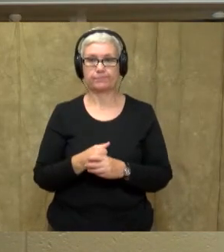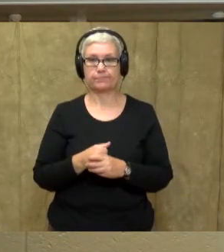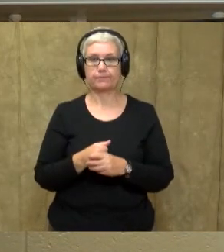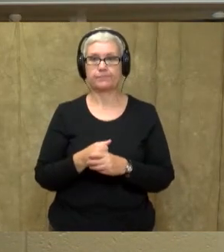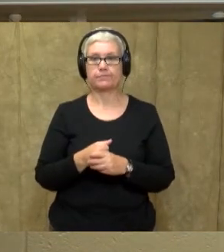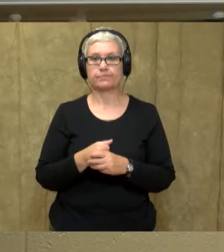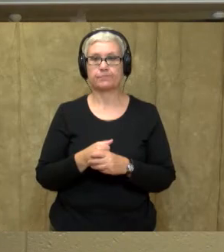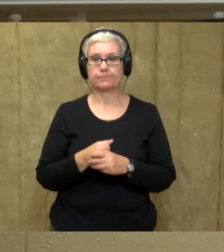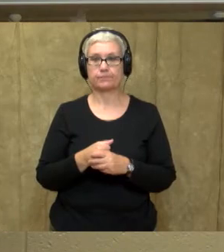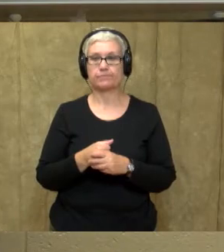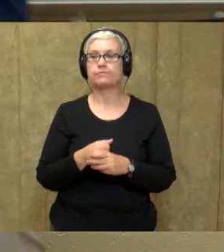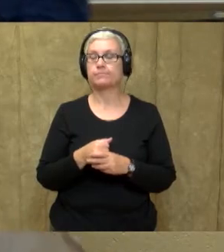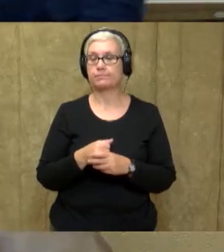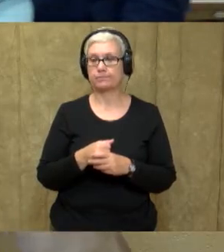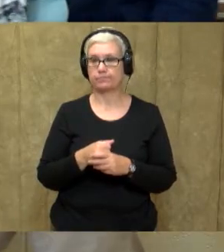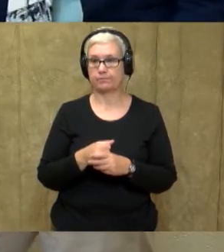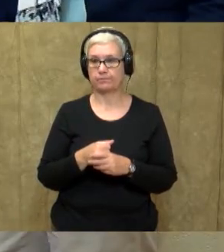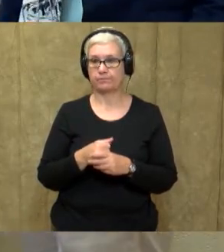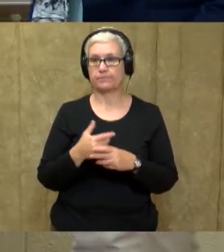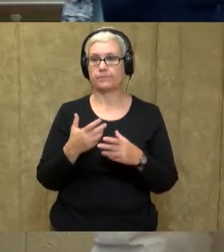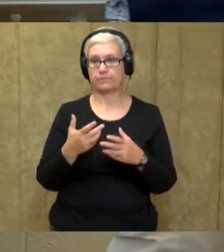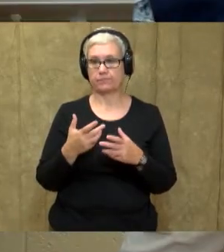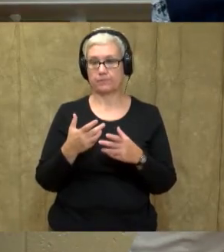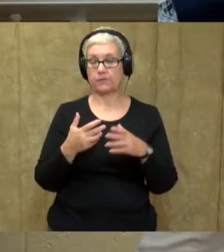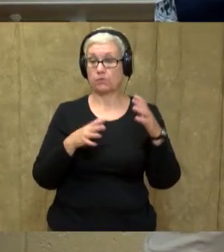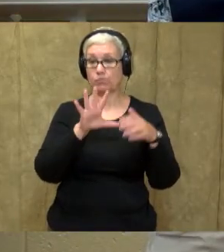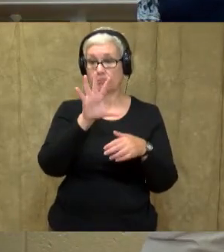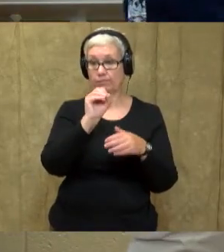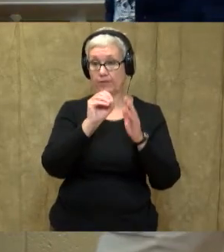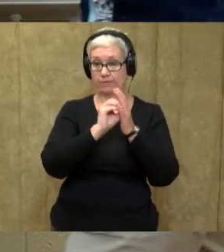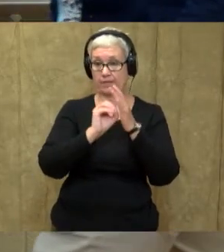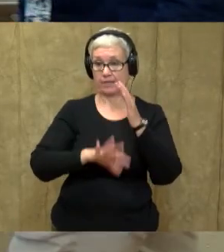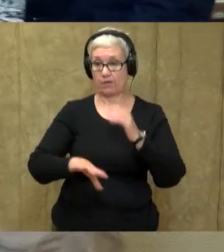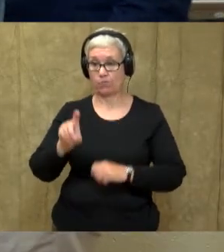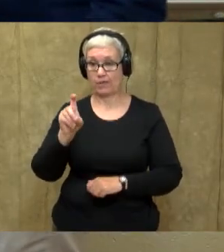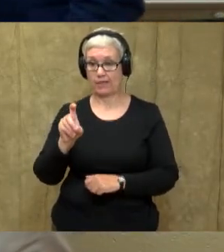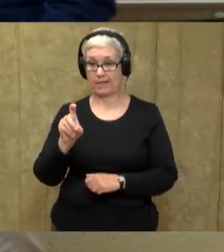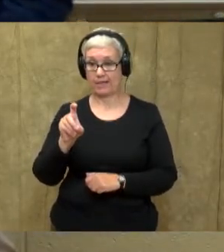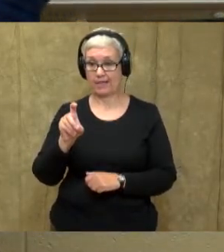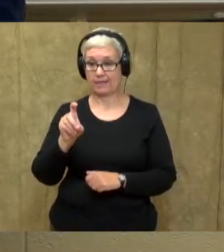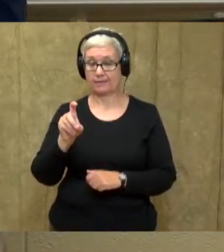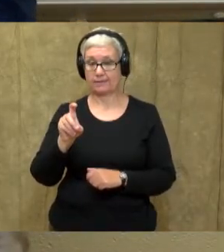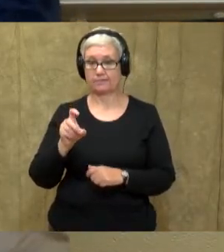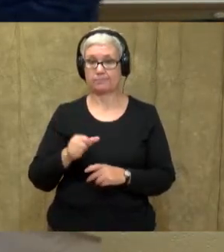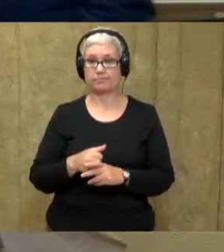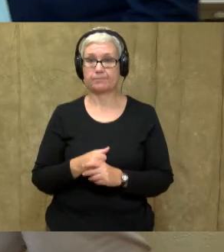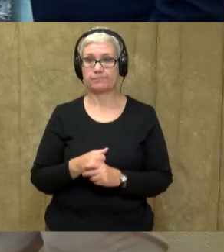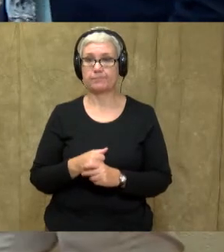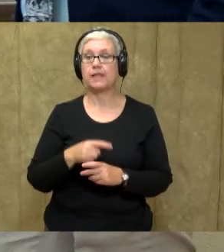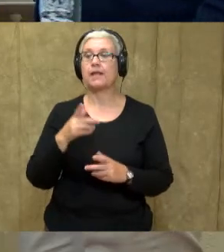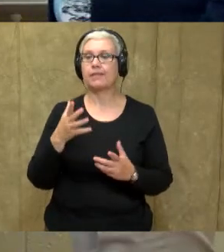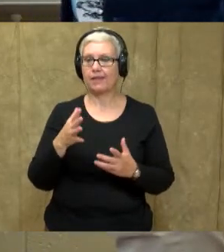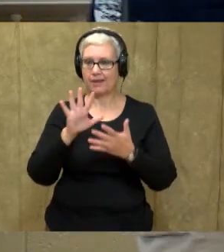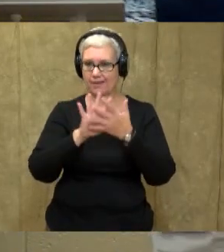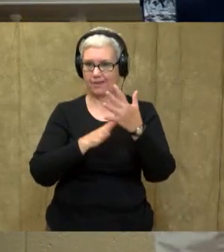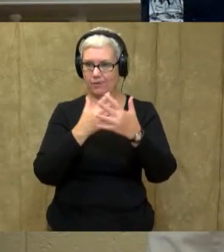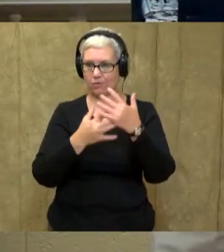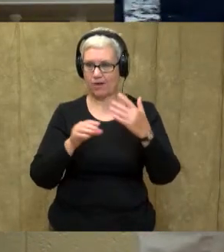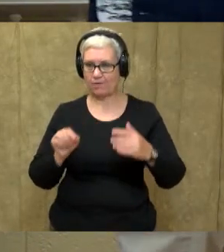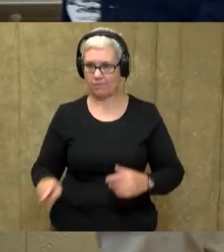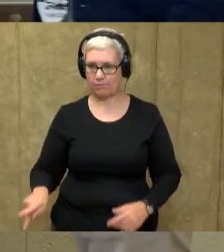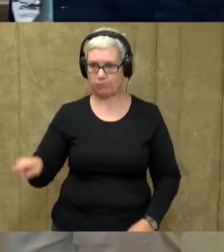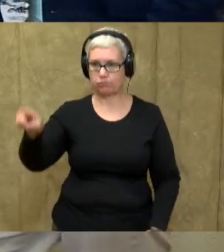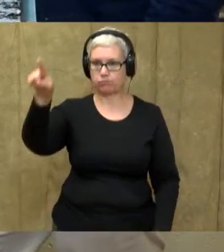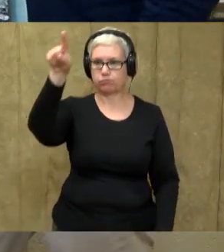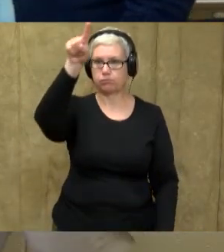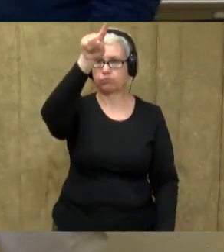represented as x, and then my width represented as 50 minus x. So their product is the area. I get this graph. And notice how